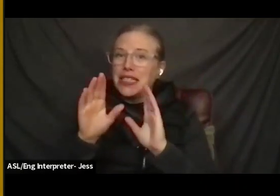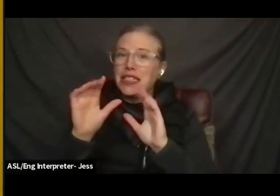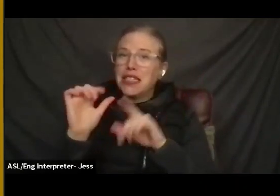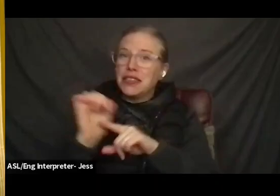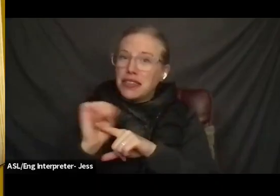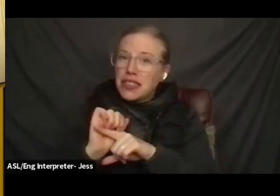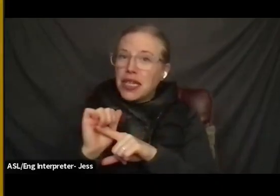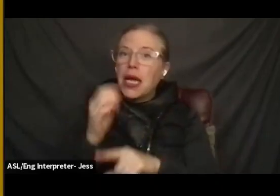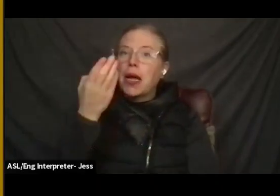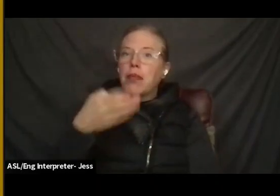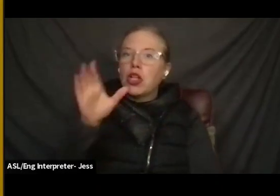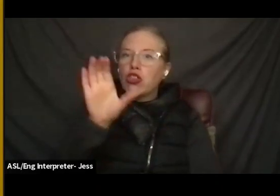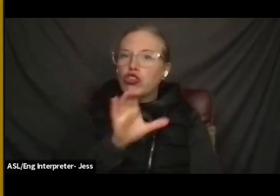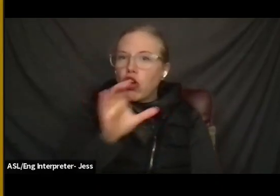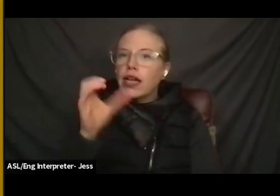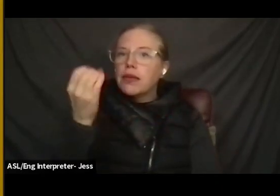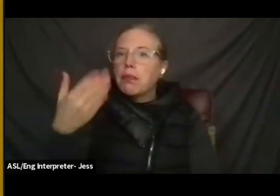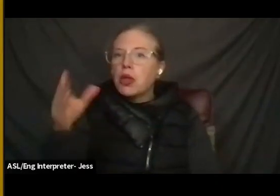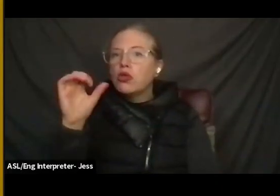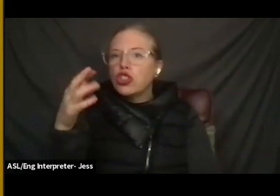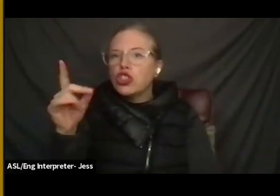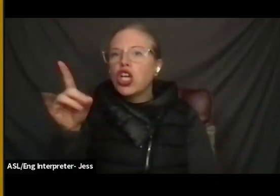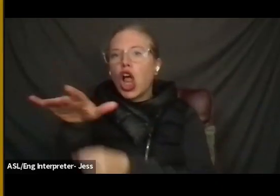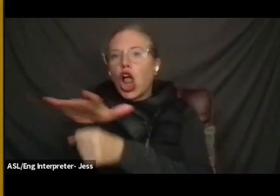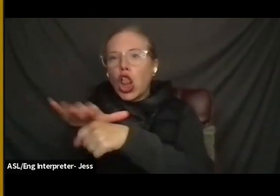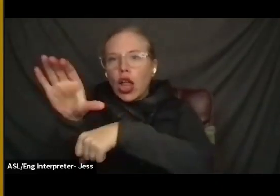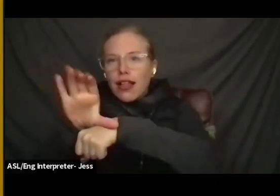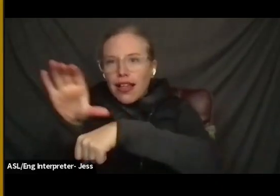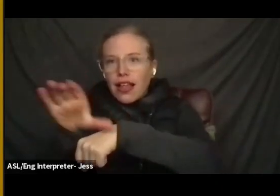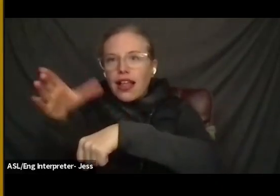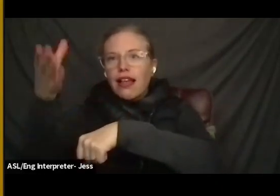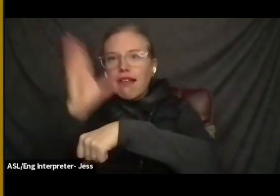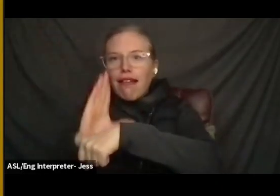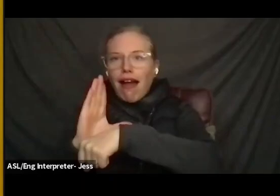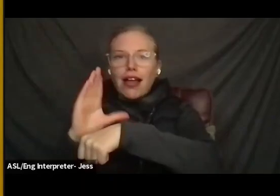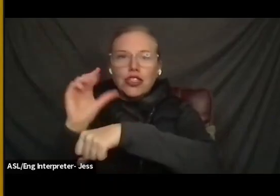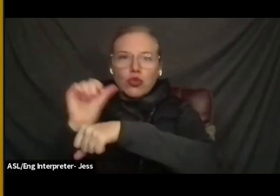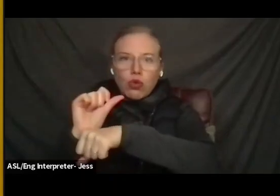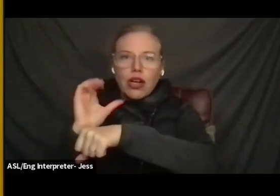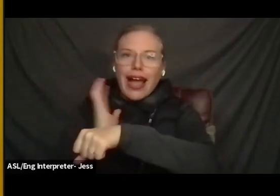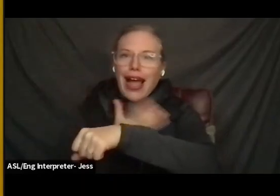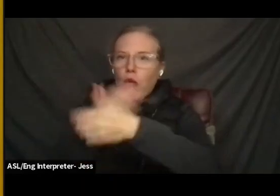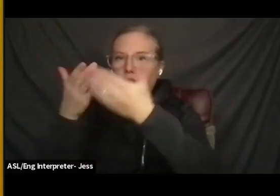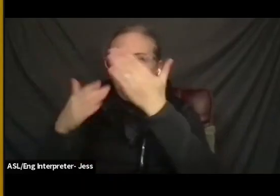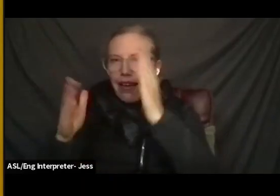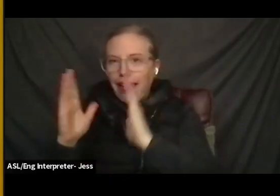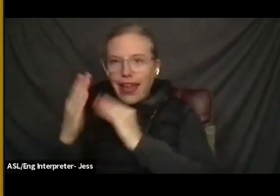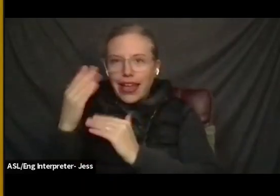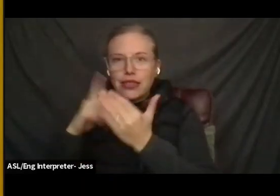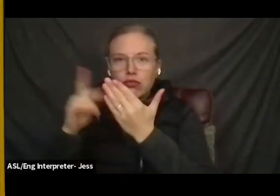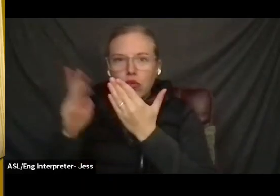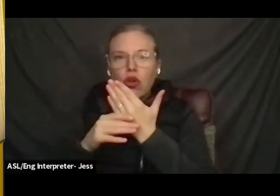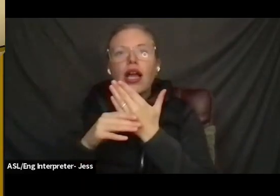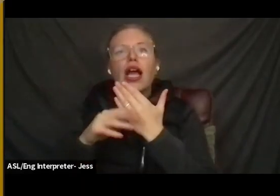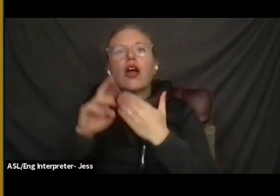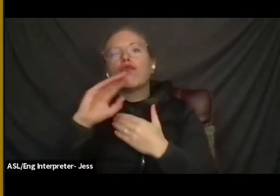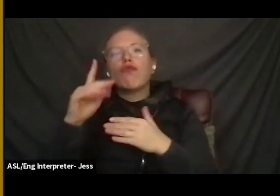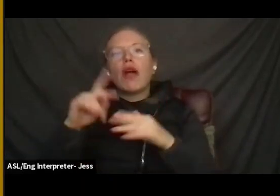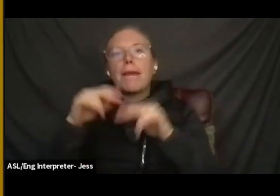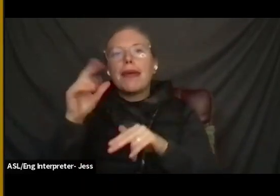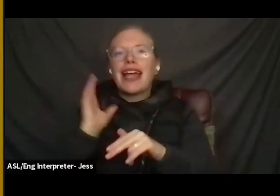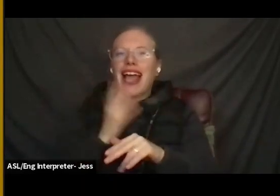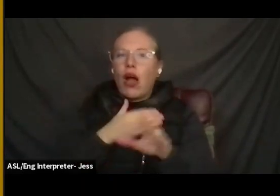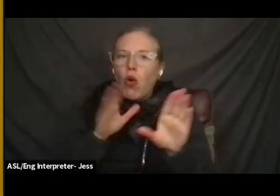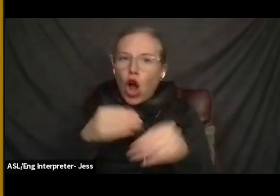like Blue Cross Blue Shield. Some of the local churches do God's work with our hands. We have employee ramp builds. Those are typically people in our offices